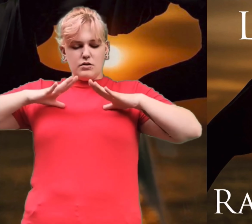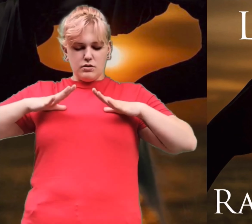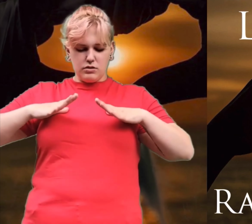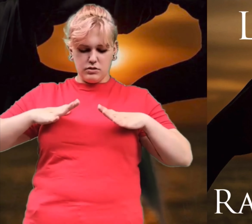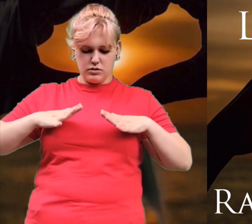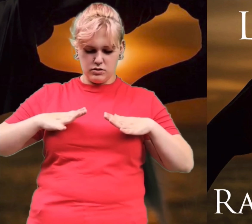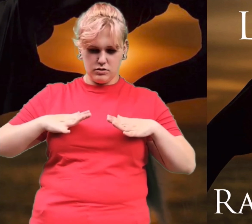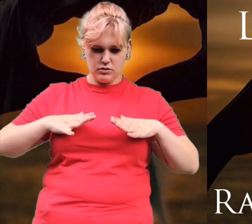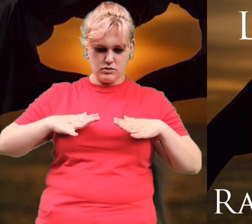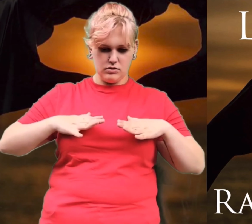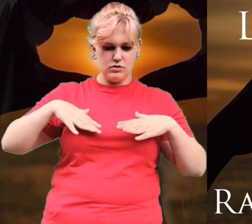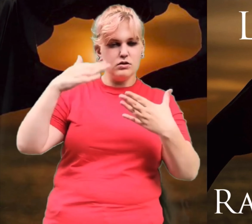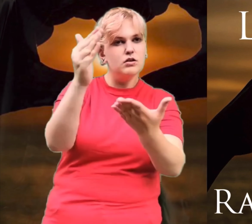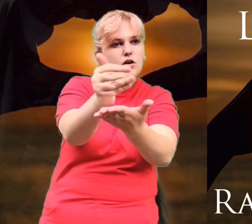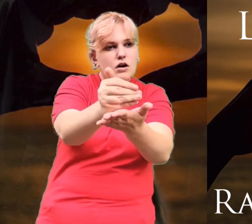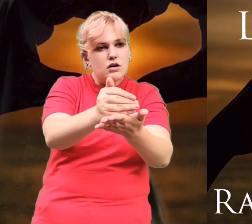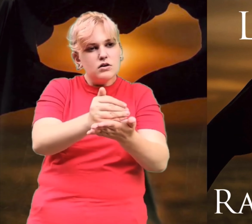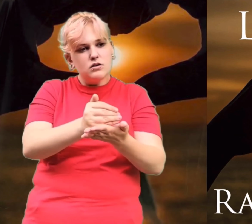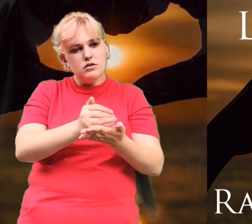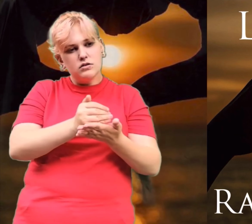and calm,